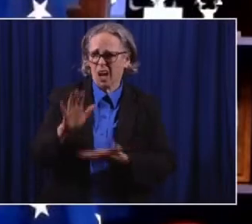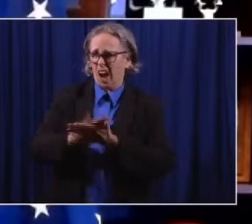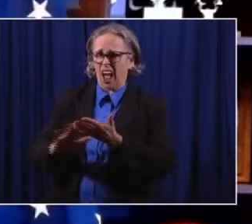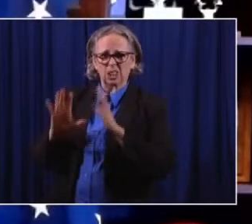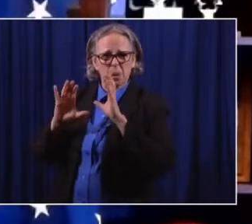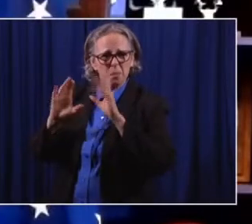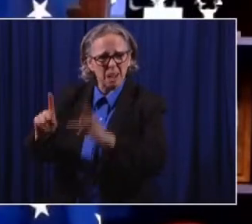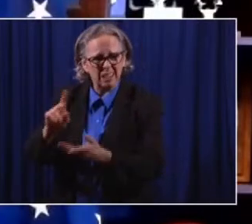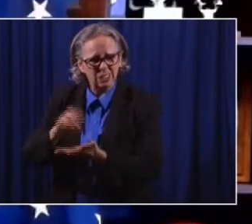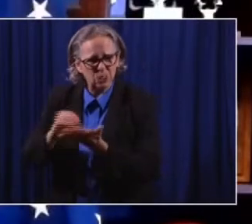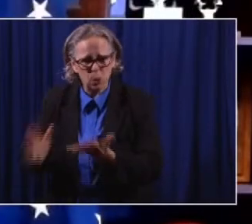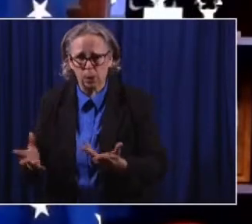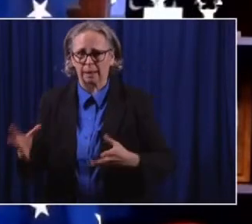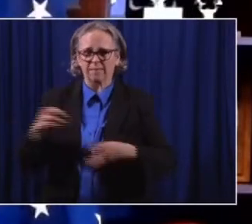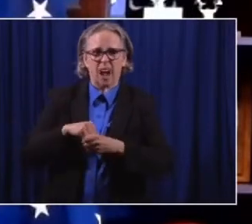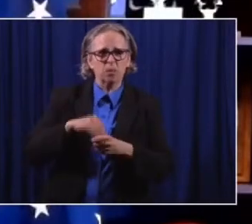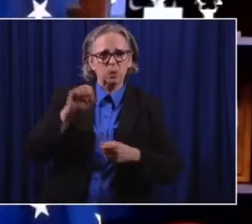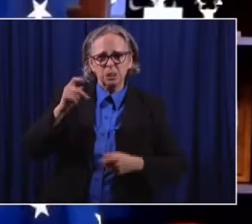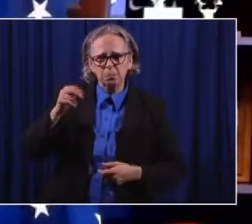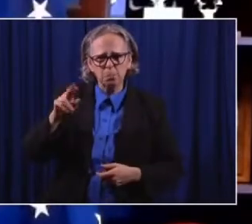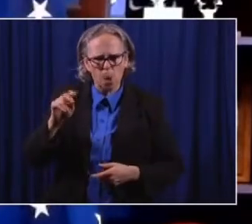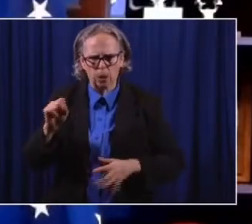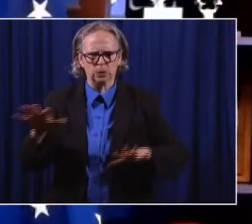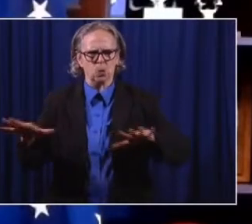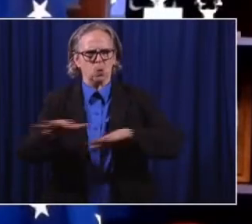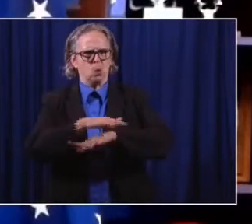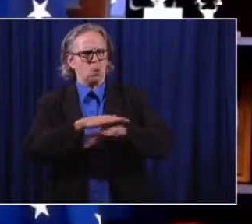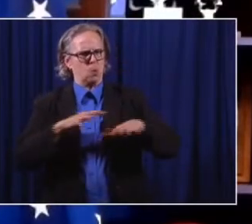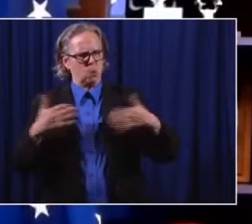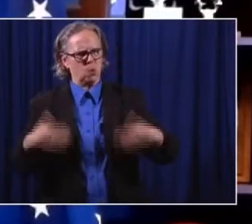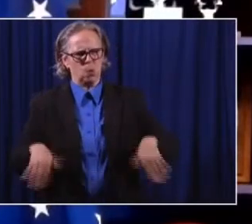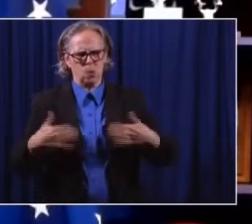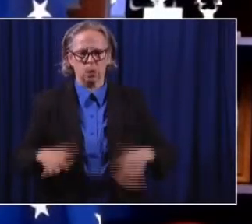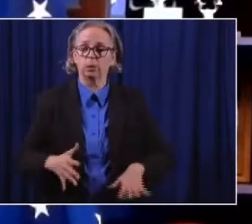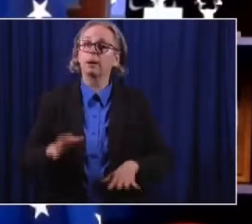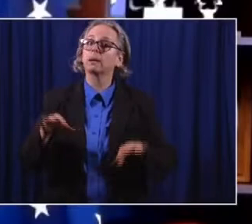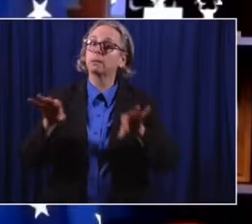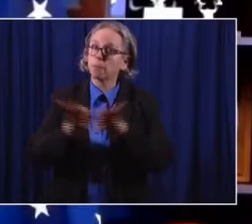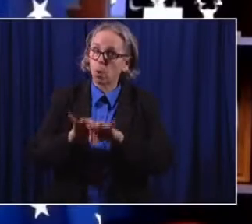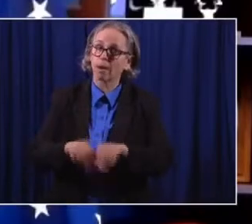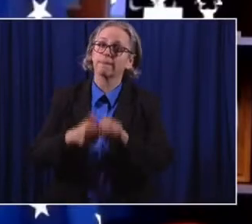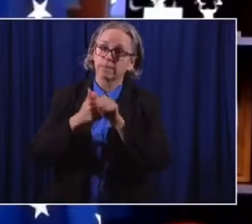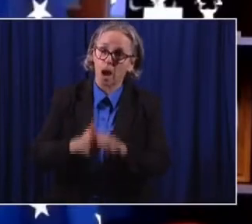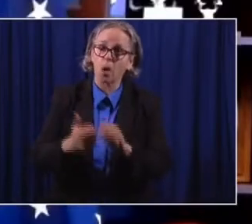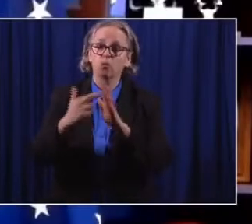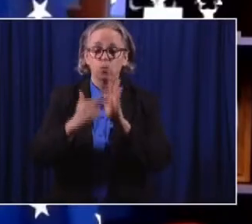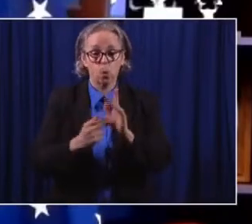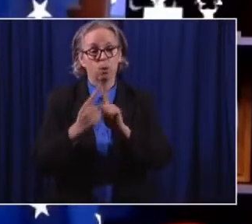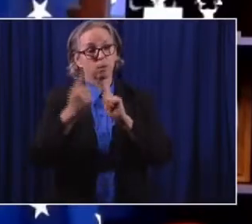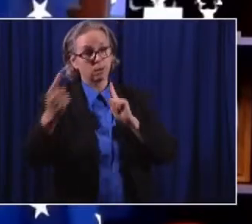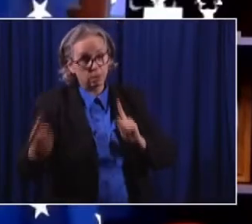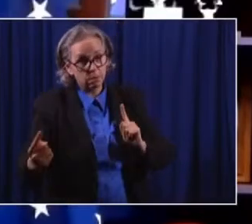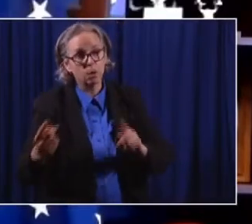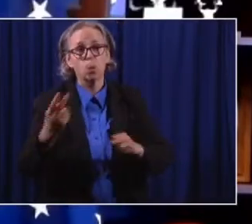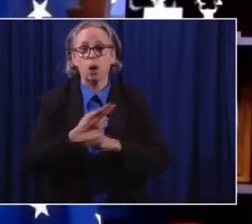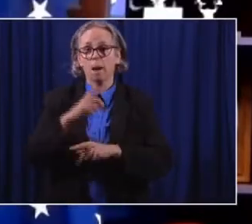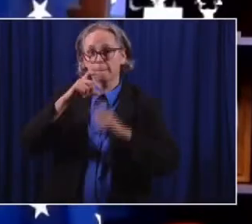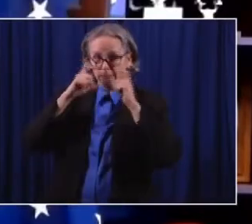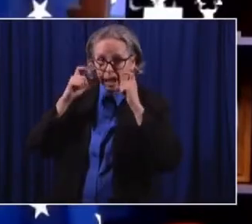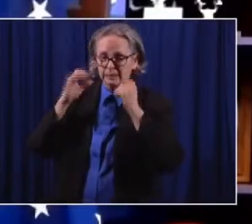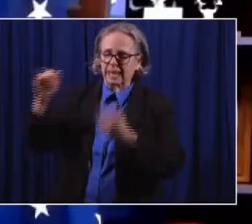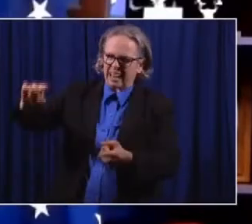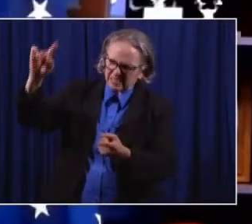on, that if you follow the rules outside of those settings with masks and distancing, that it can work. And we see the